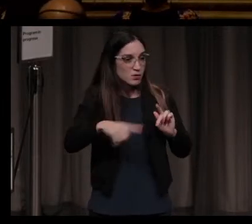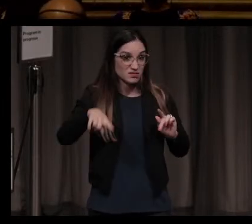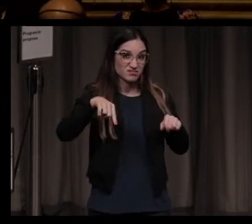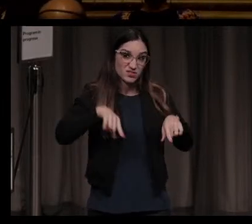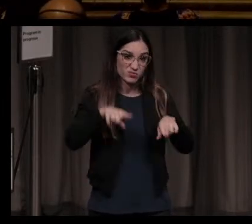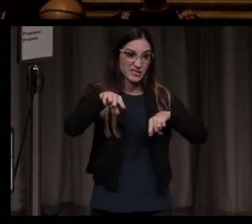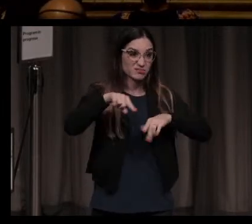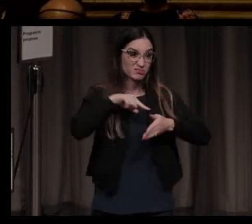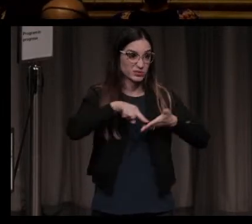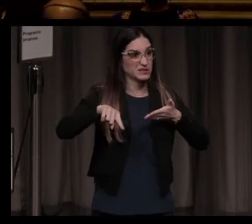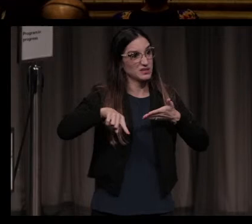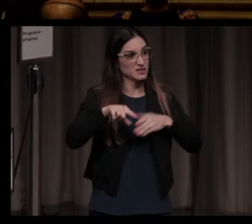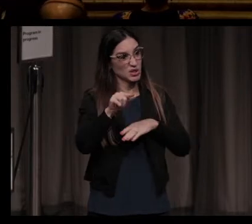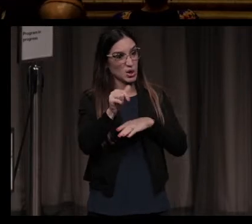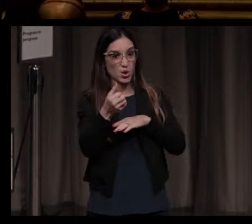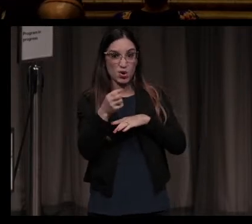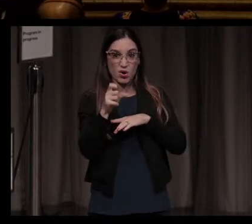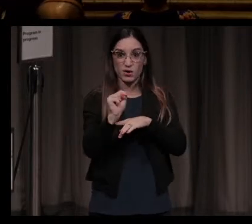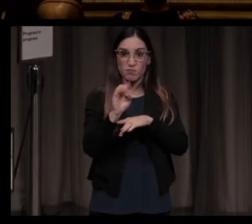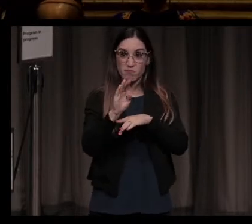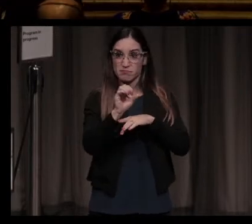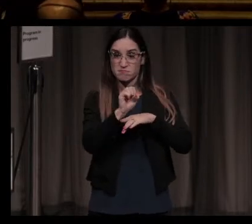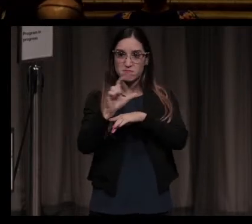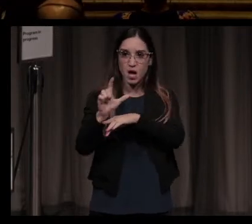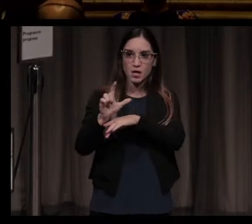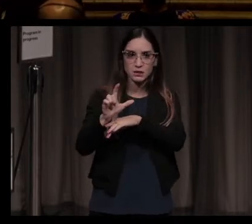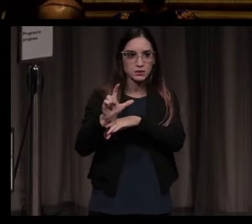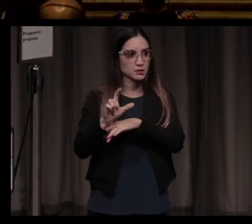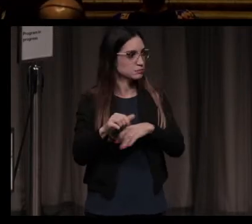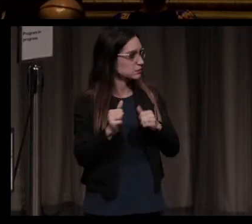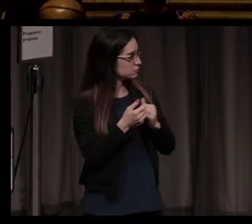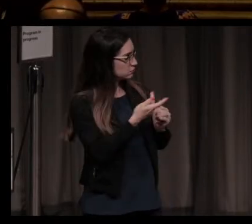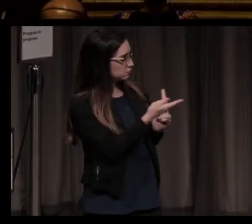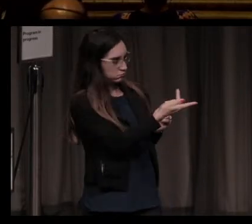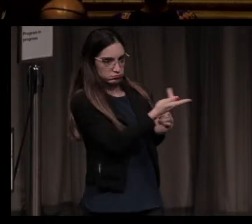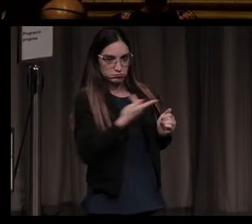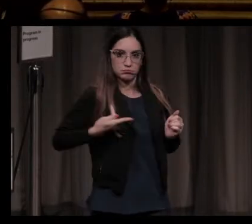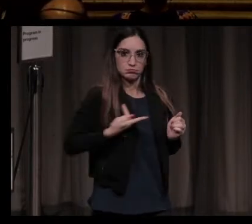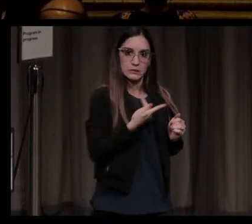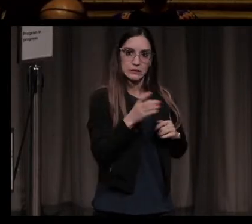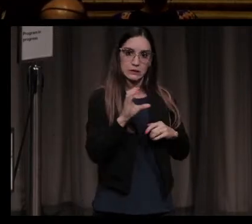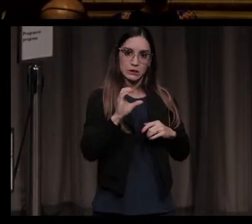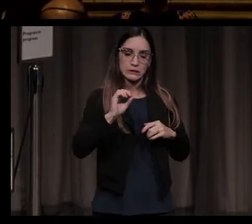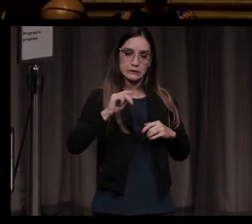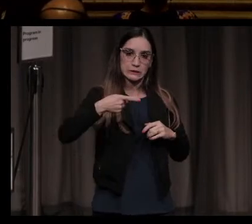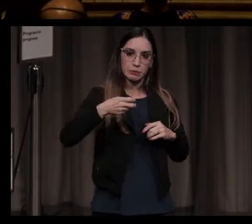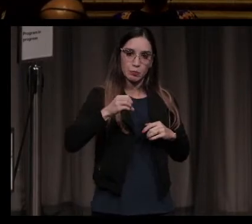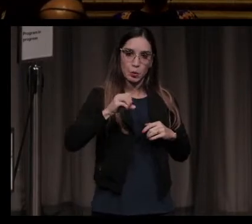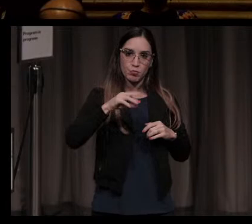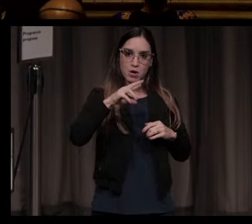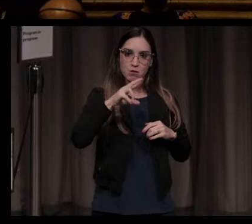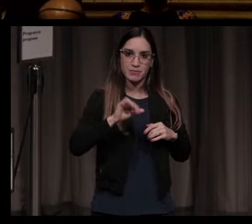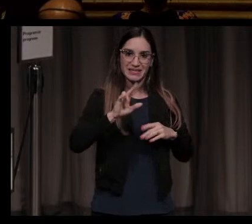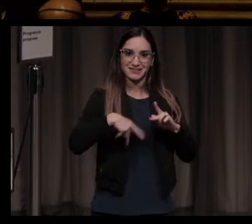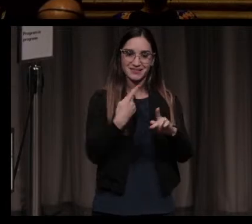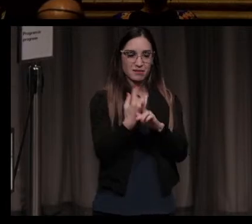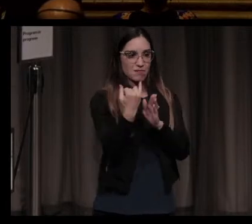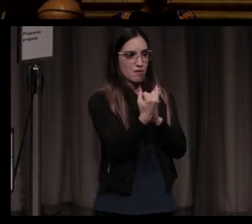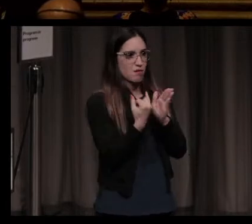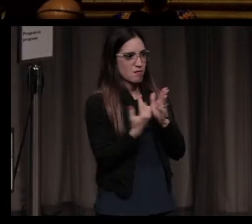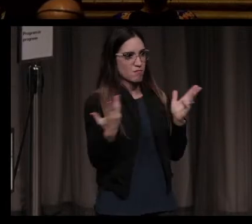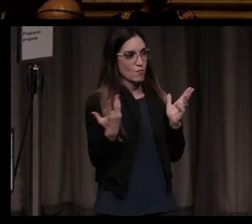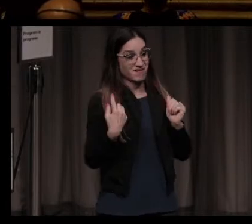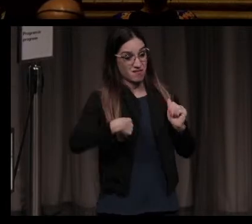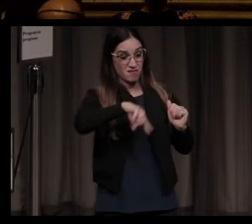Basel or when they're interacting with contemporary indigenous artists like Khadijah and myself in Houston, is that oftentimes